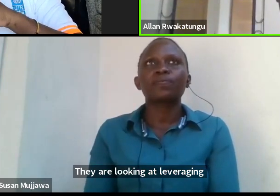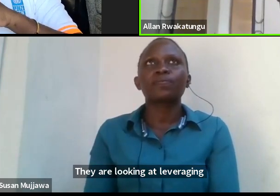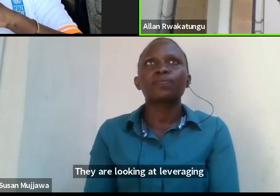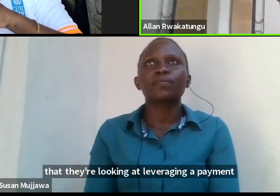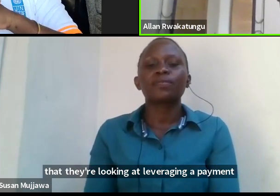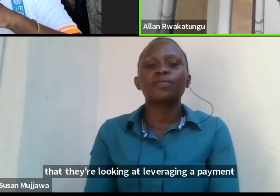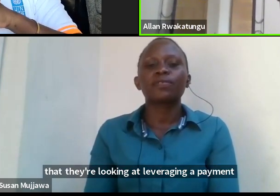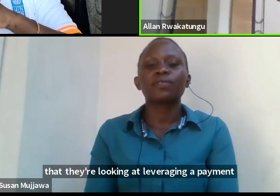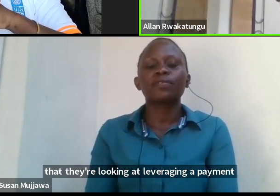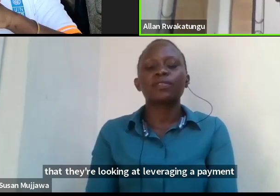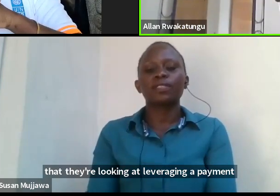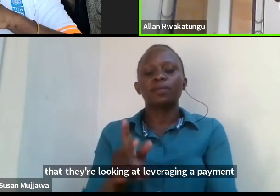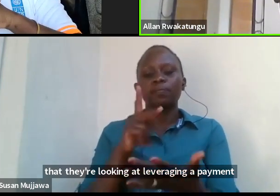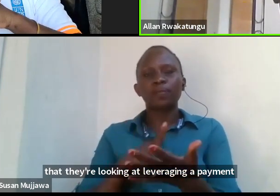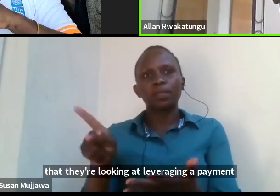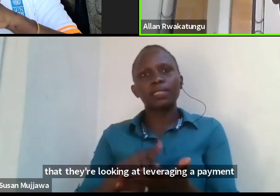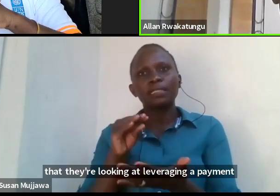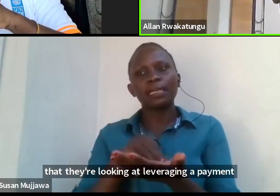payment data and